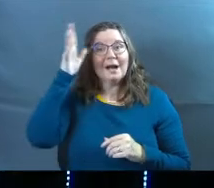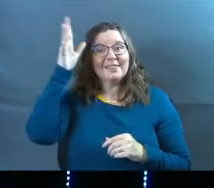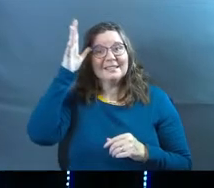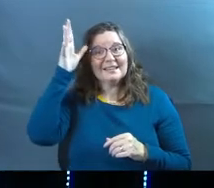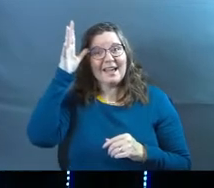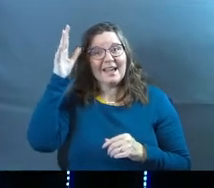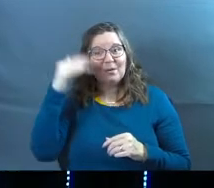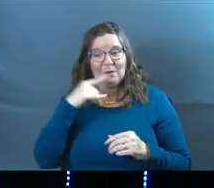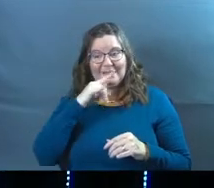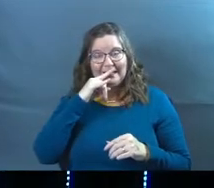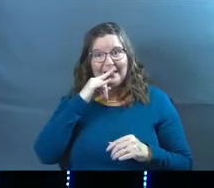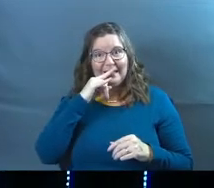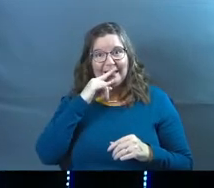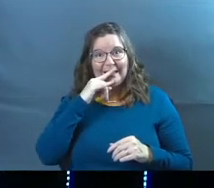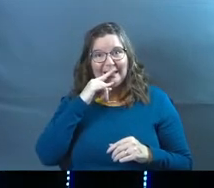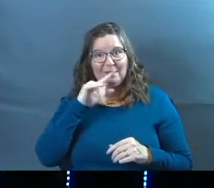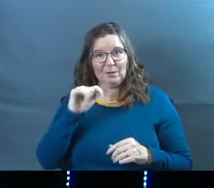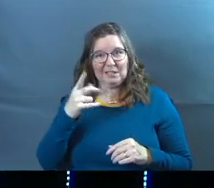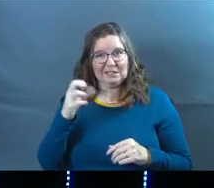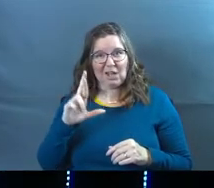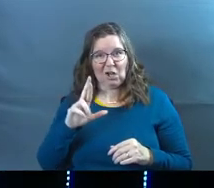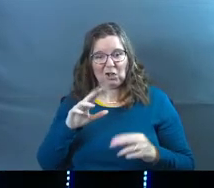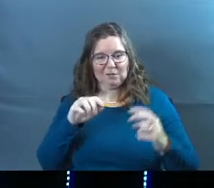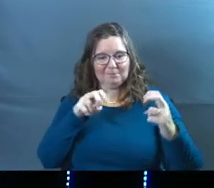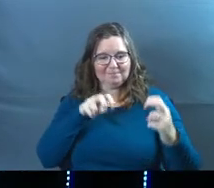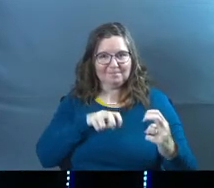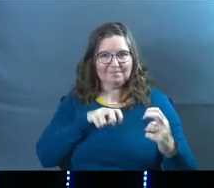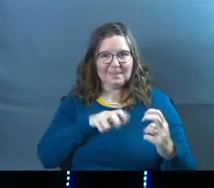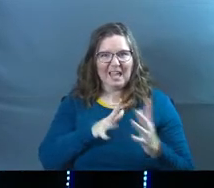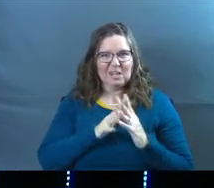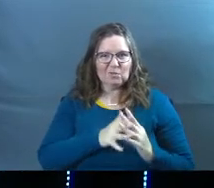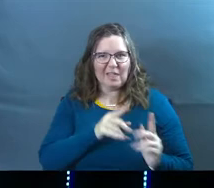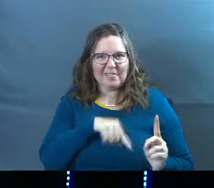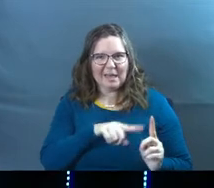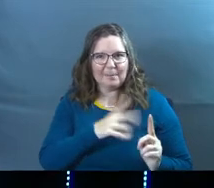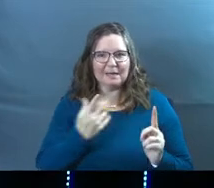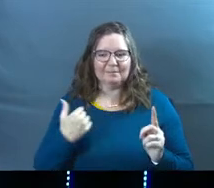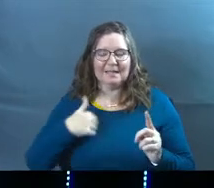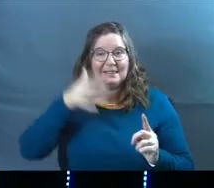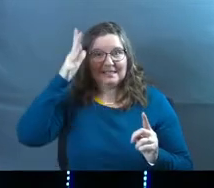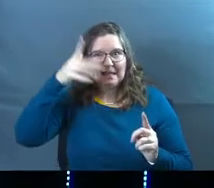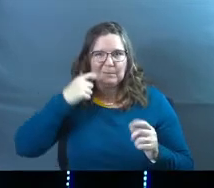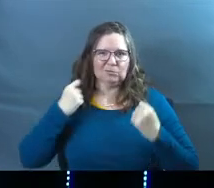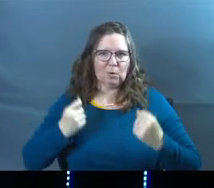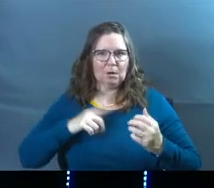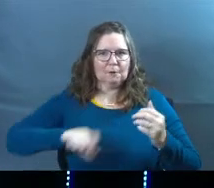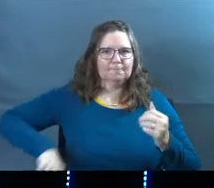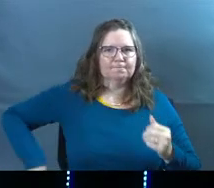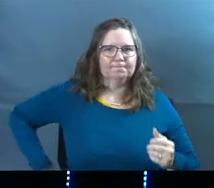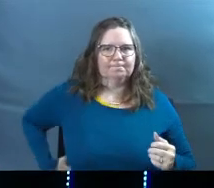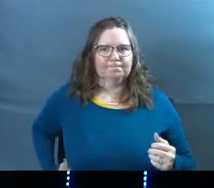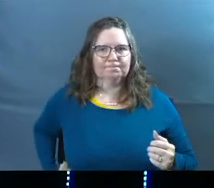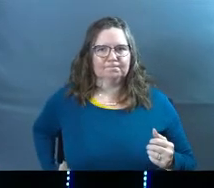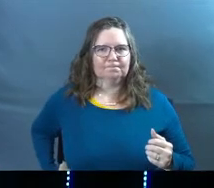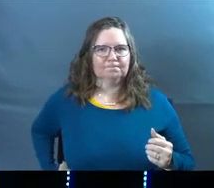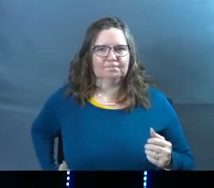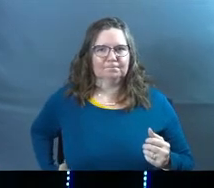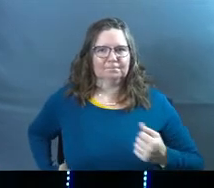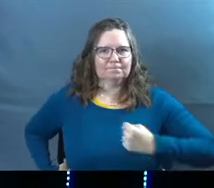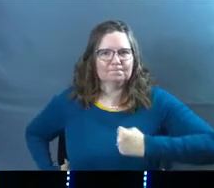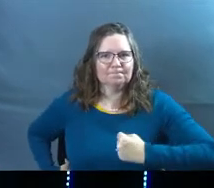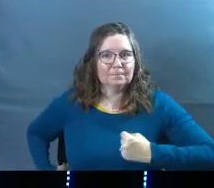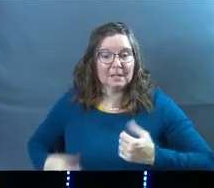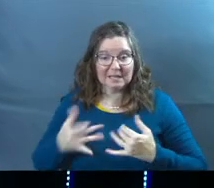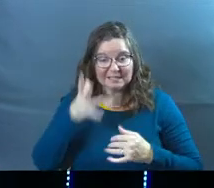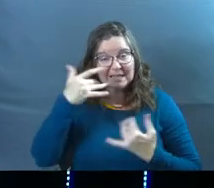gets down on the living room floor with his kids and he's wrestling them and he puts one hand behind his back. Does the dad